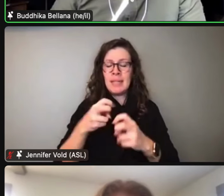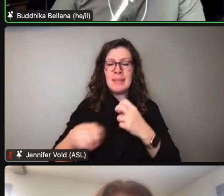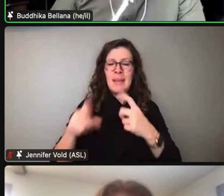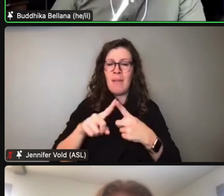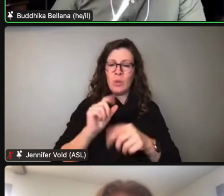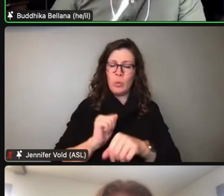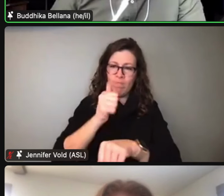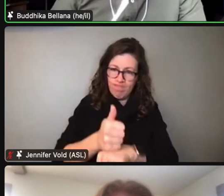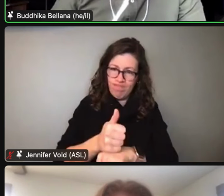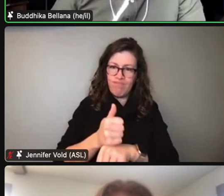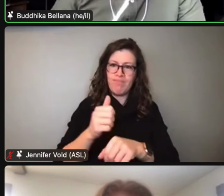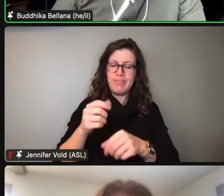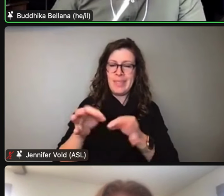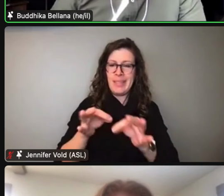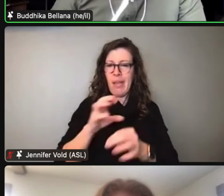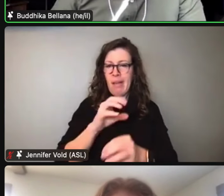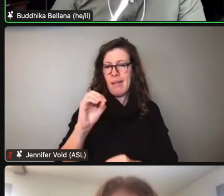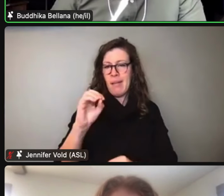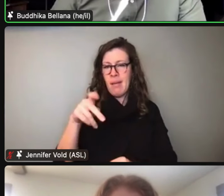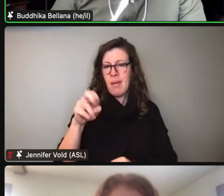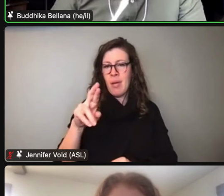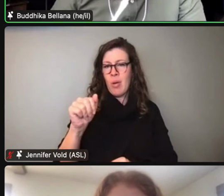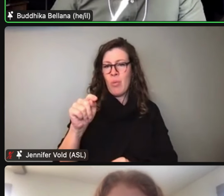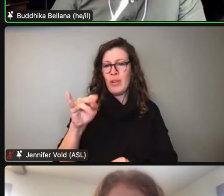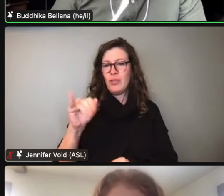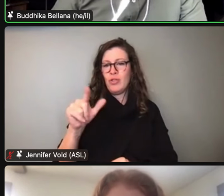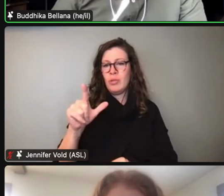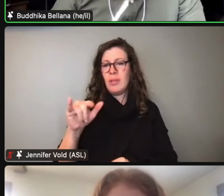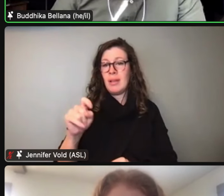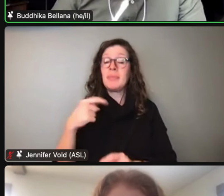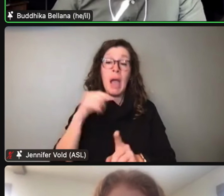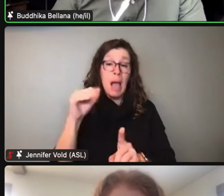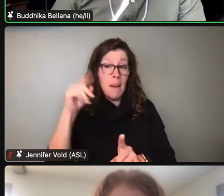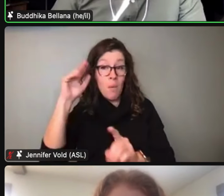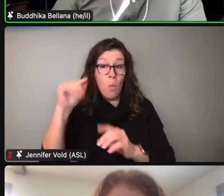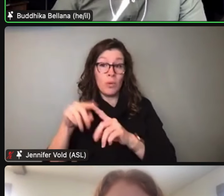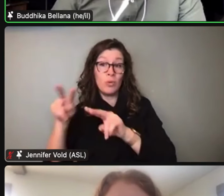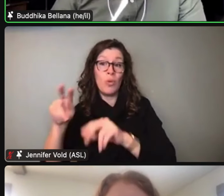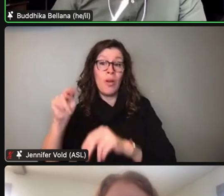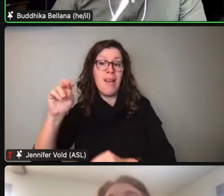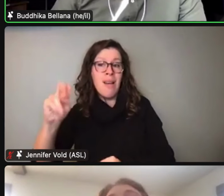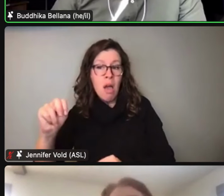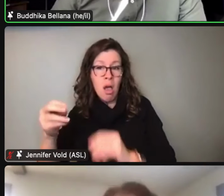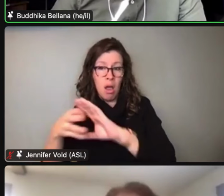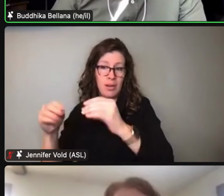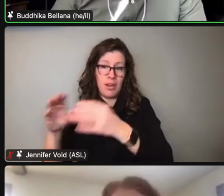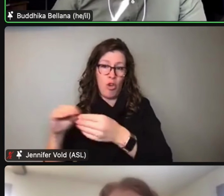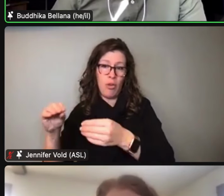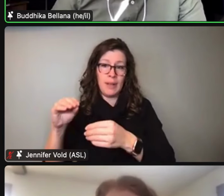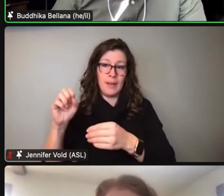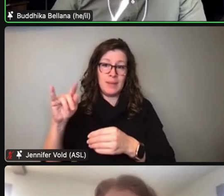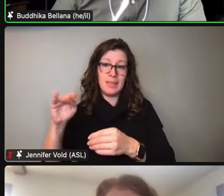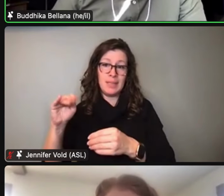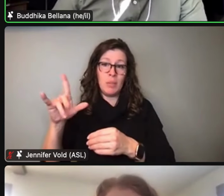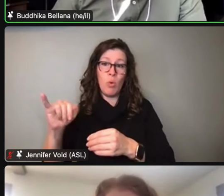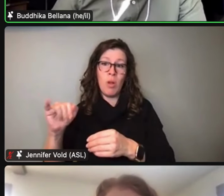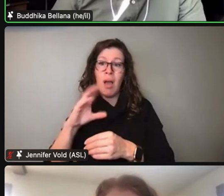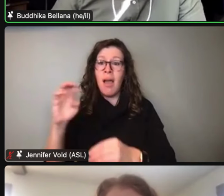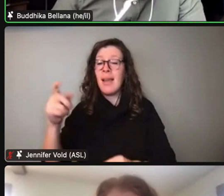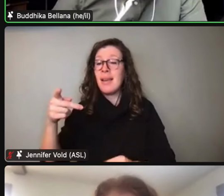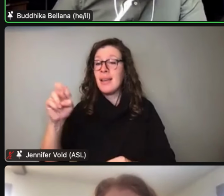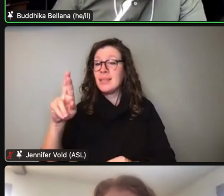I'm hoping to do some stuff looking at non-narrative stimuli and expertise. So if you're really familiar with a given topic, then maybe